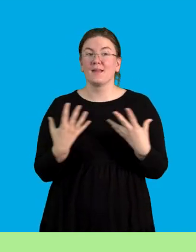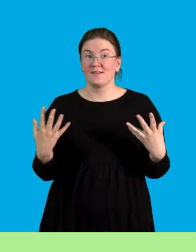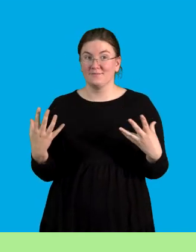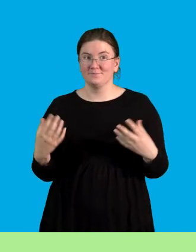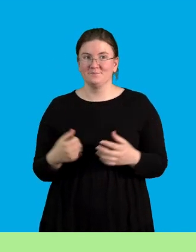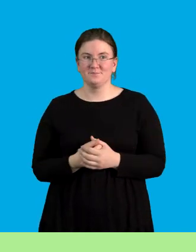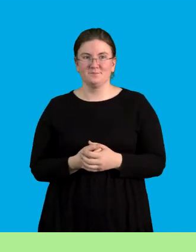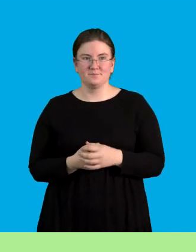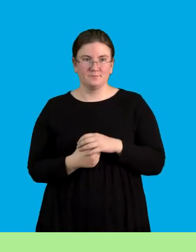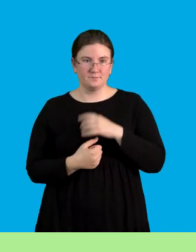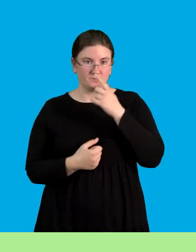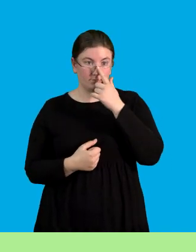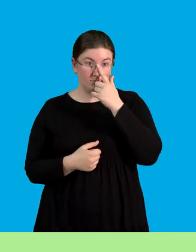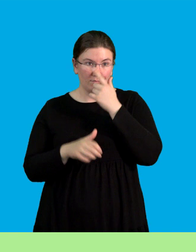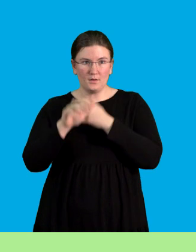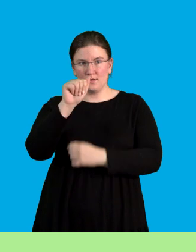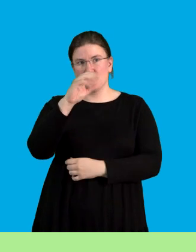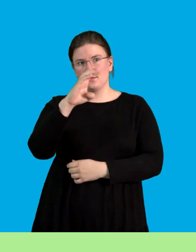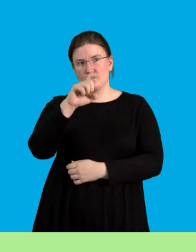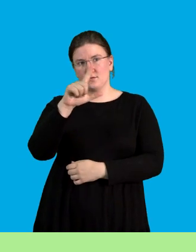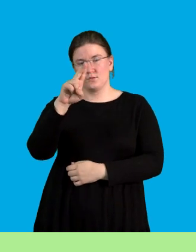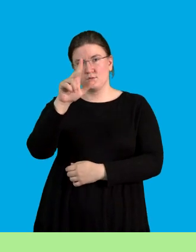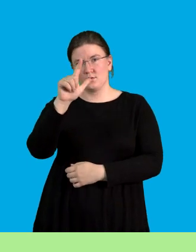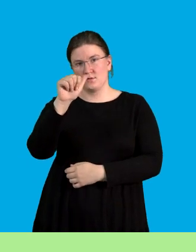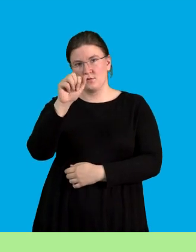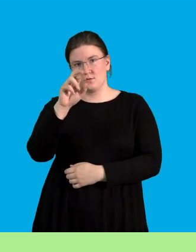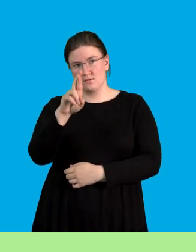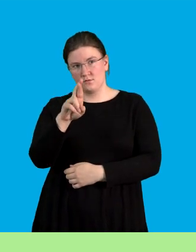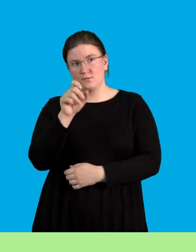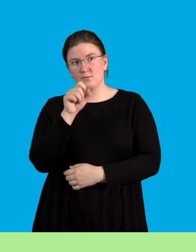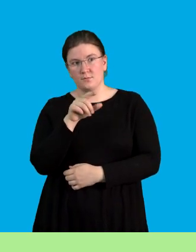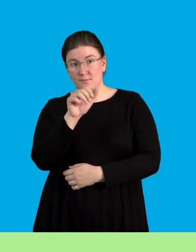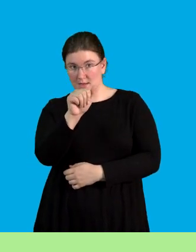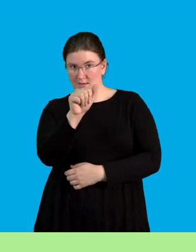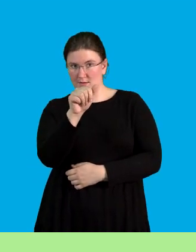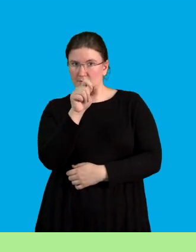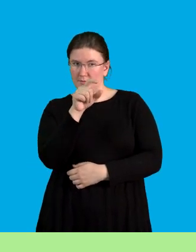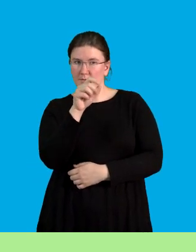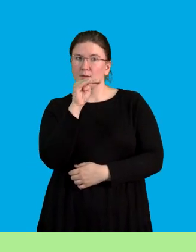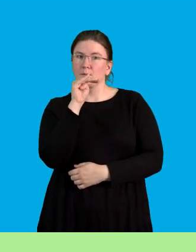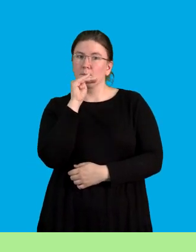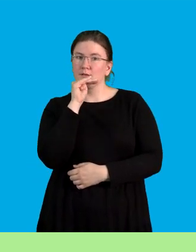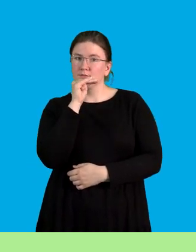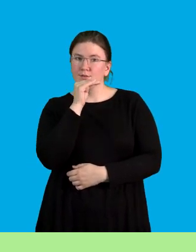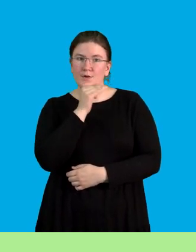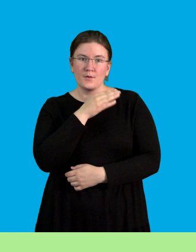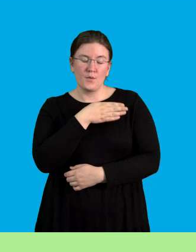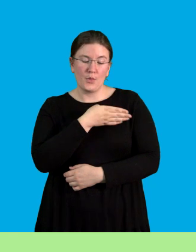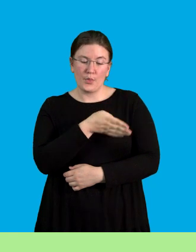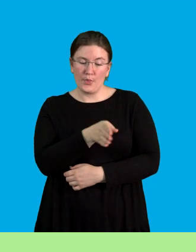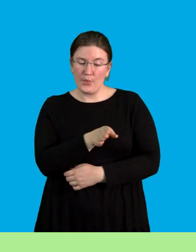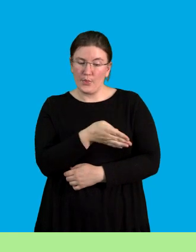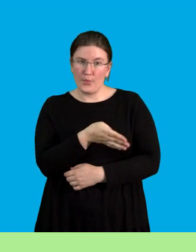cell. And then we have acellular. Here we have the prefix A. The prefix